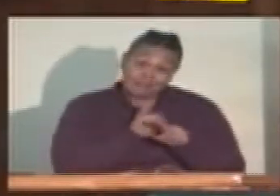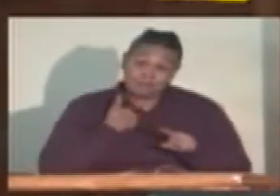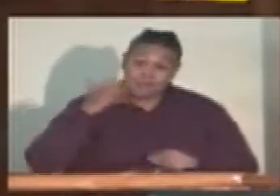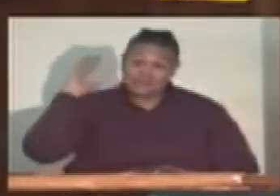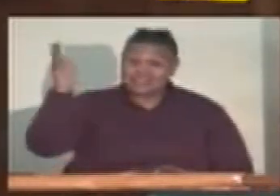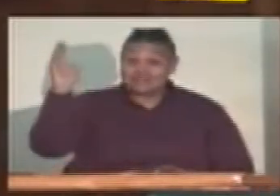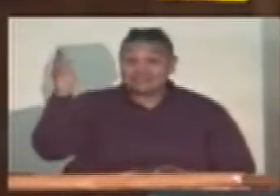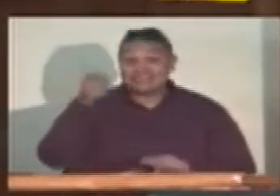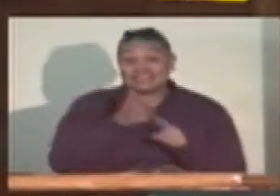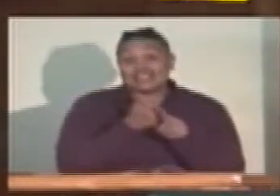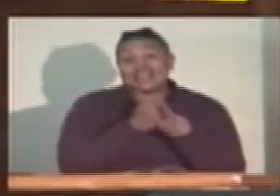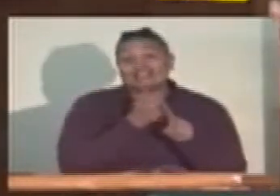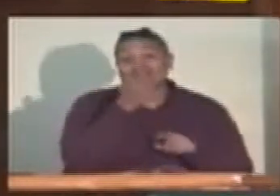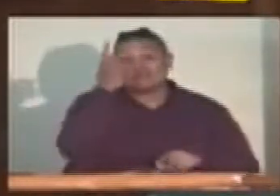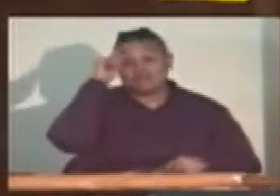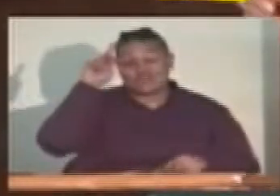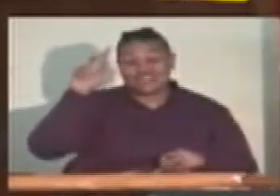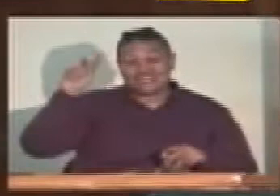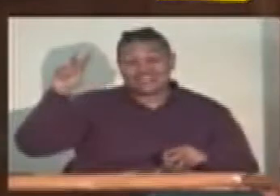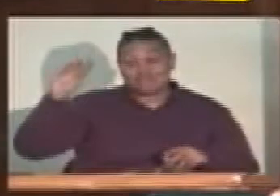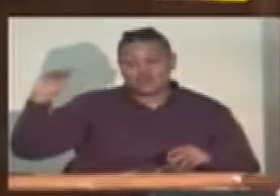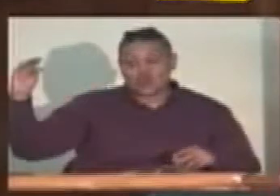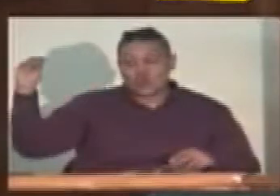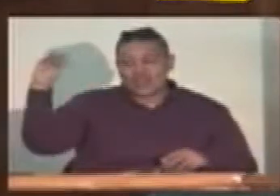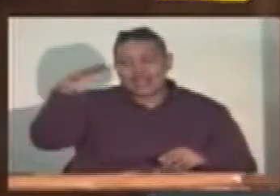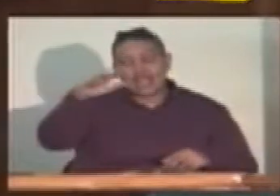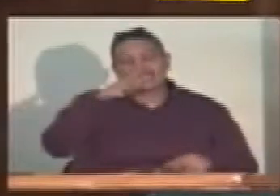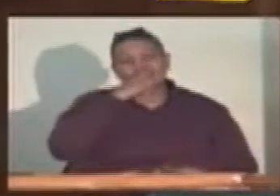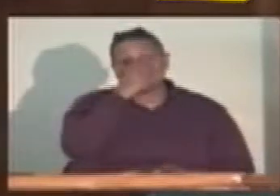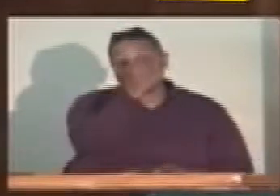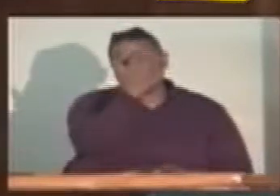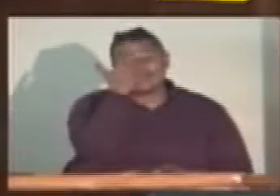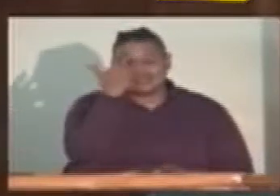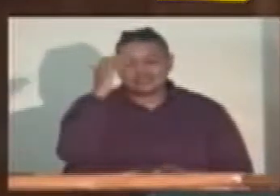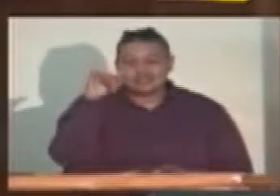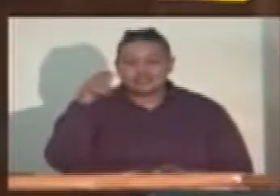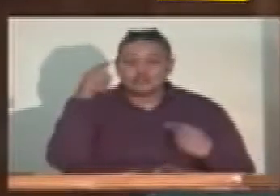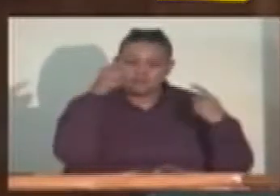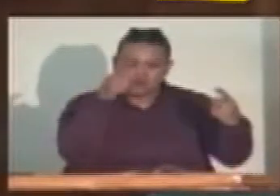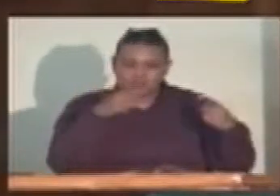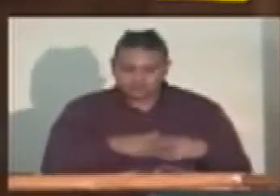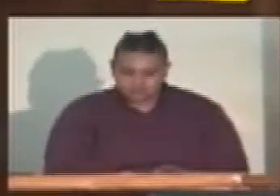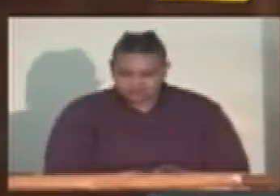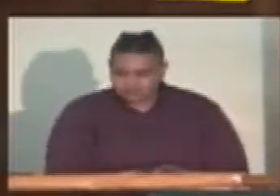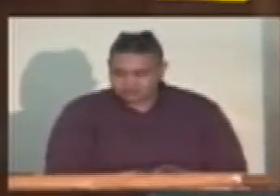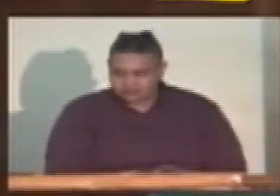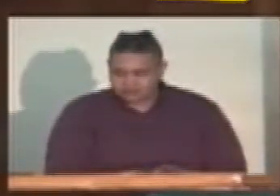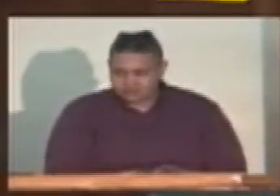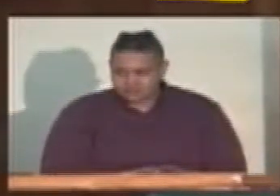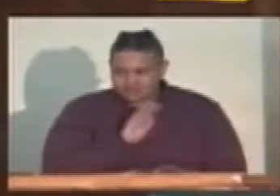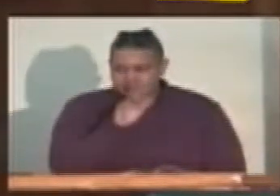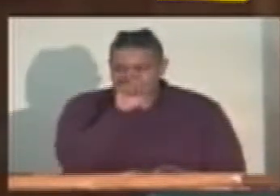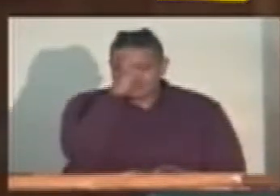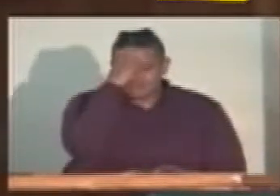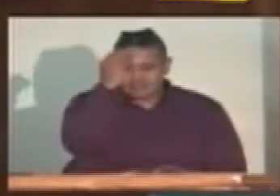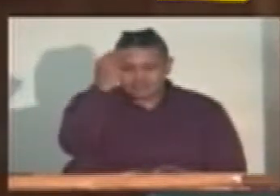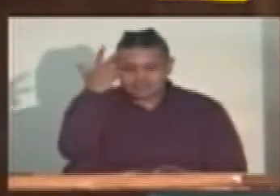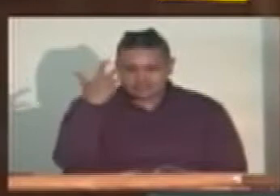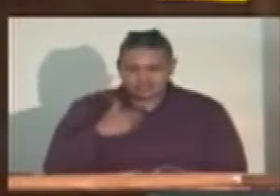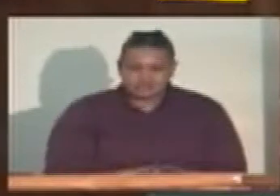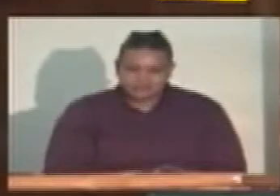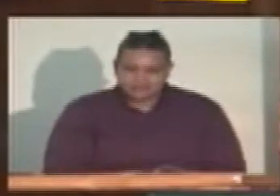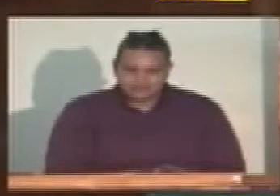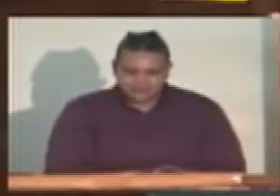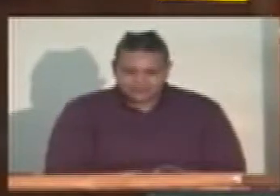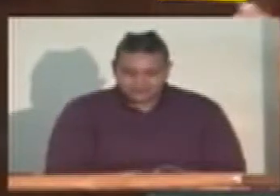speaking. And the purpose of television, there is no light on him. And that's the purpose of it. Okay? So I never asked for it. It